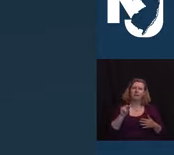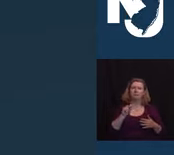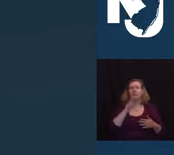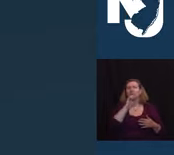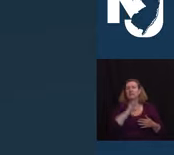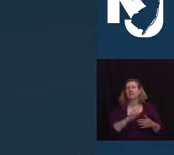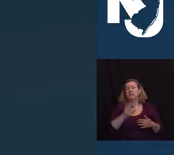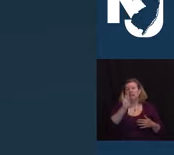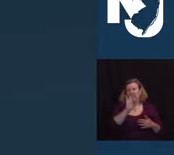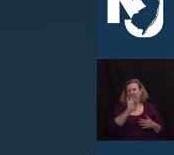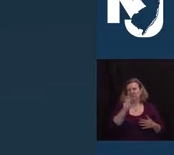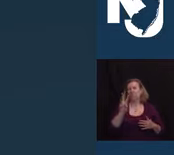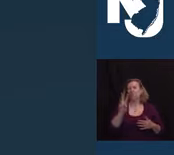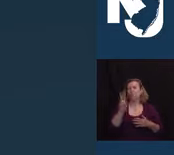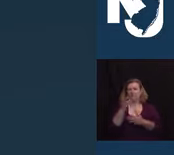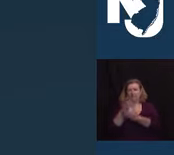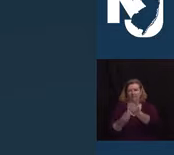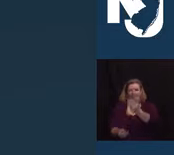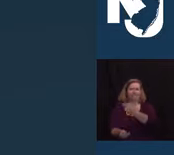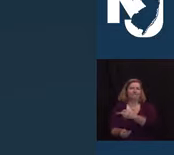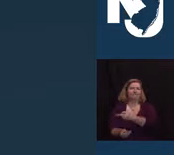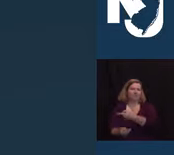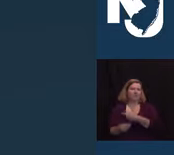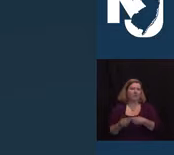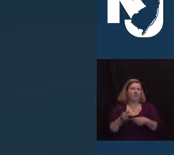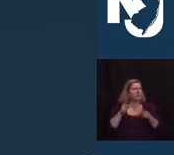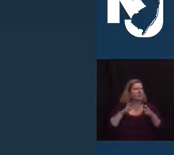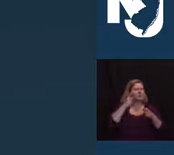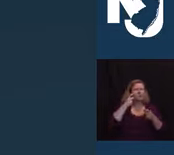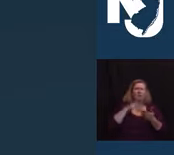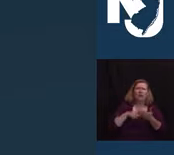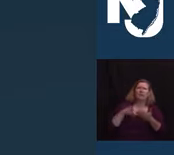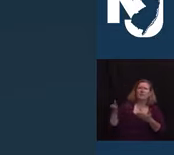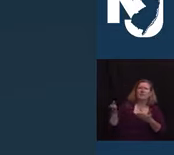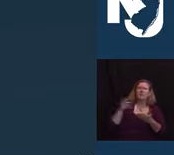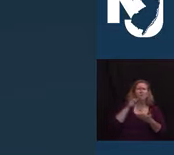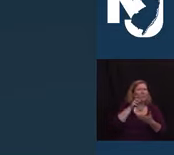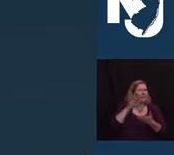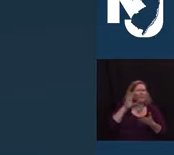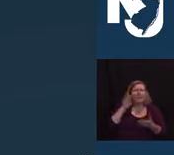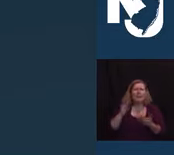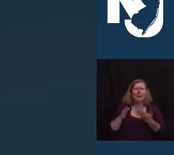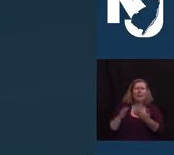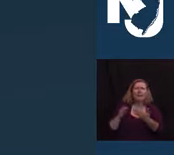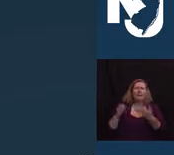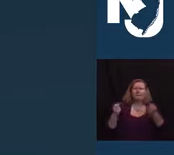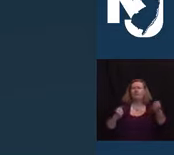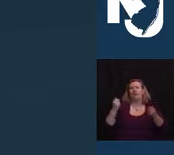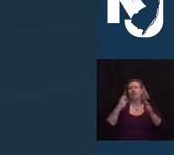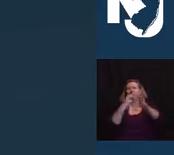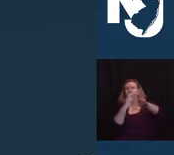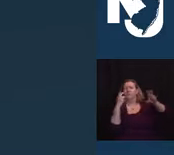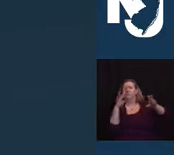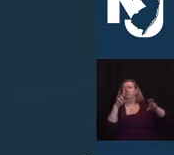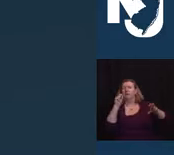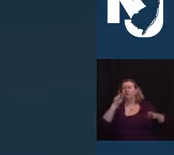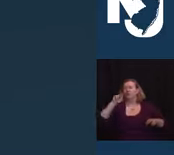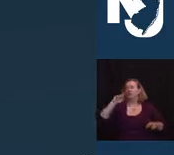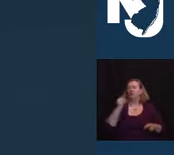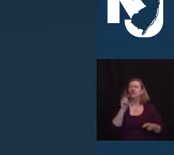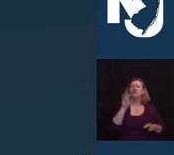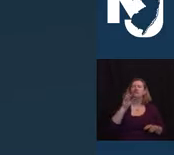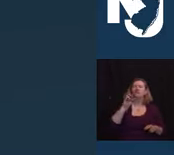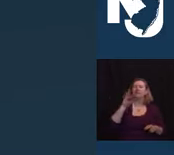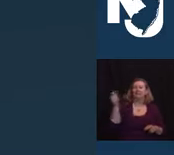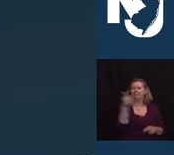was recognized by many across South Jersey as the man behind the wheel of the buses for NJ Transit. Away from work, he enjoyed a